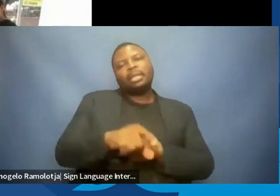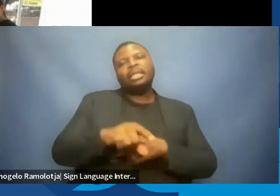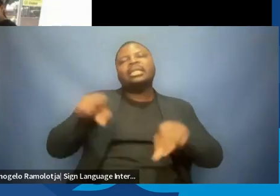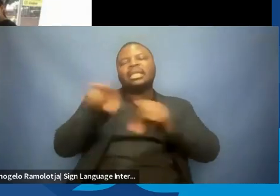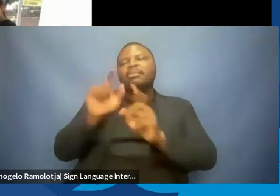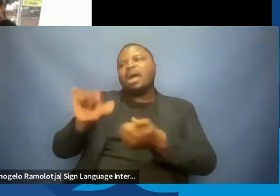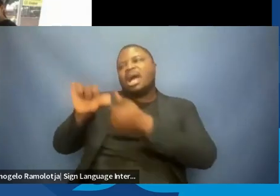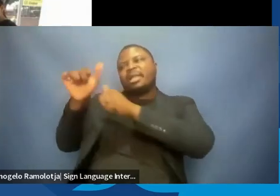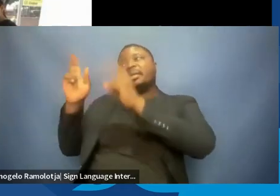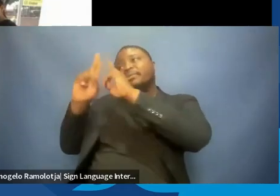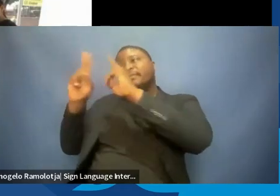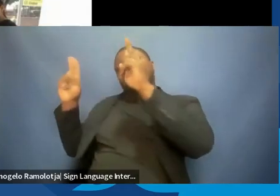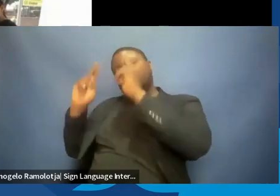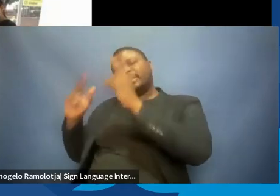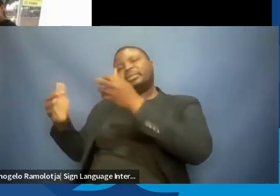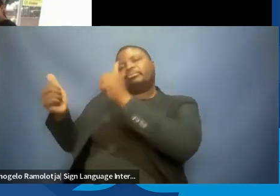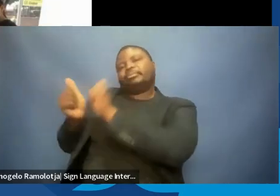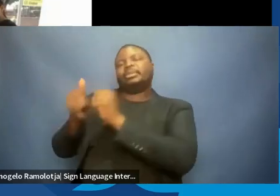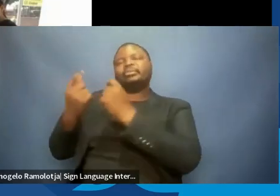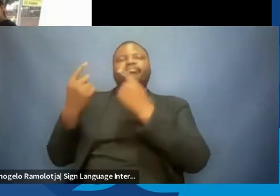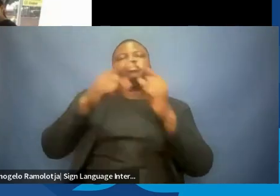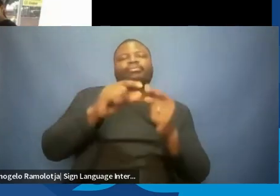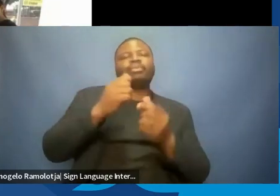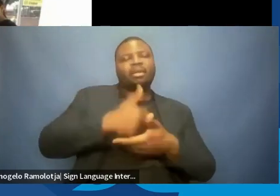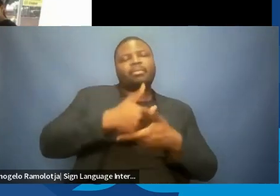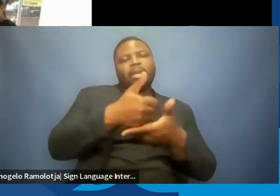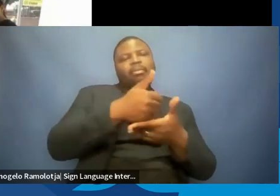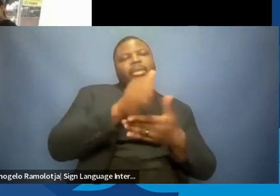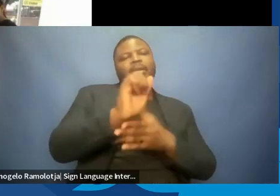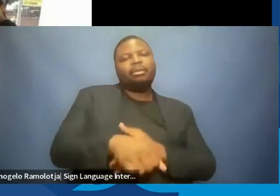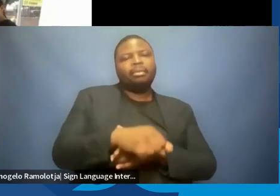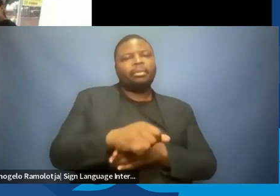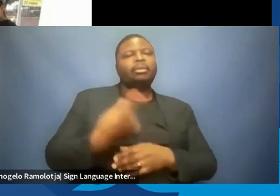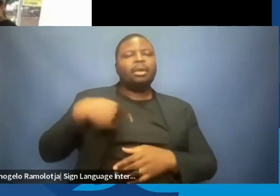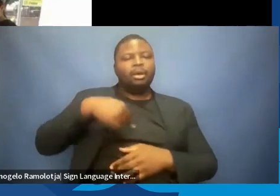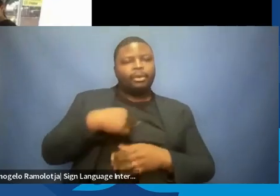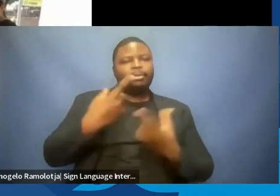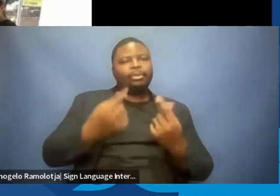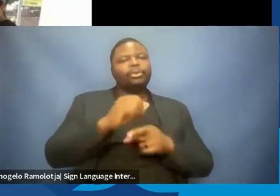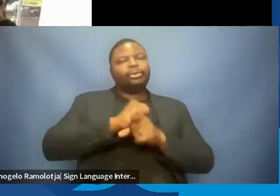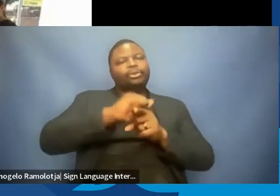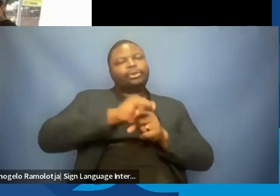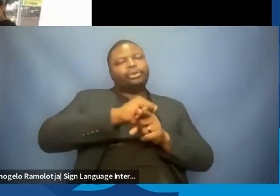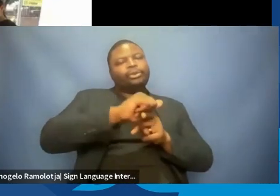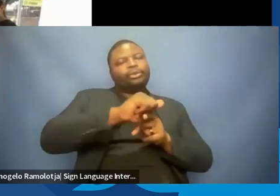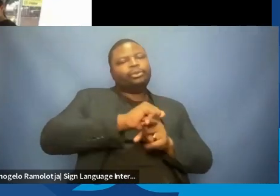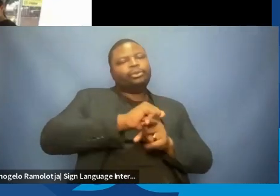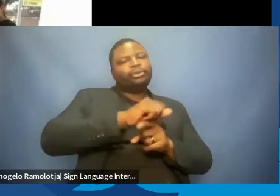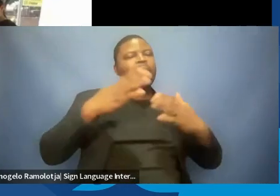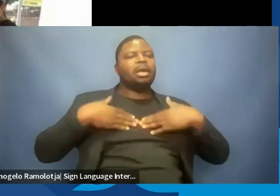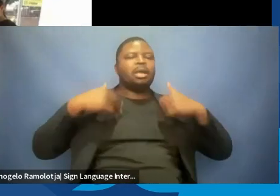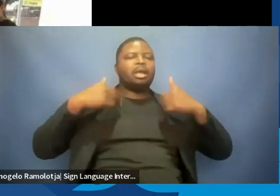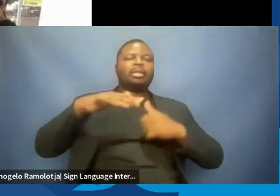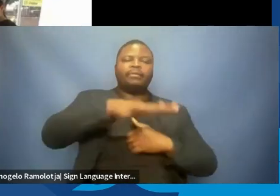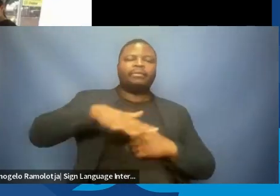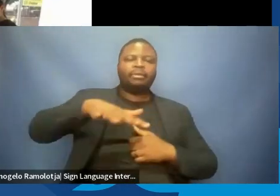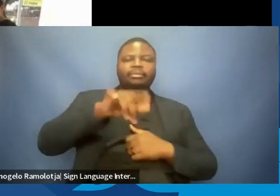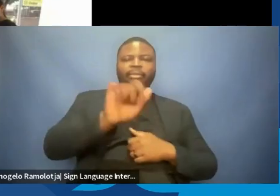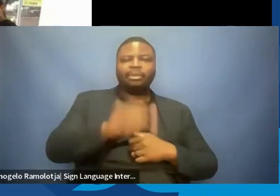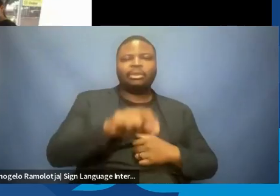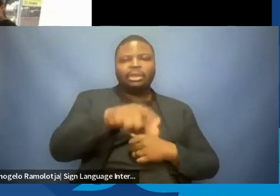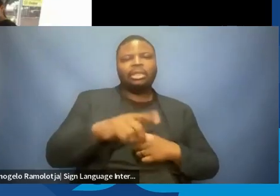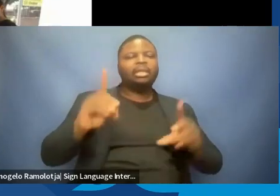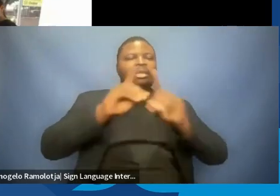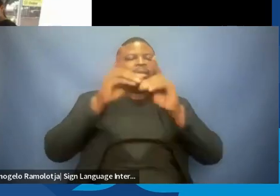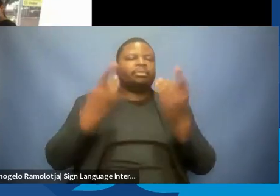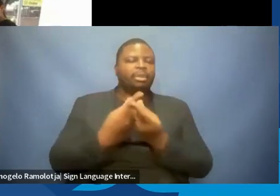postgraduate training of students within our institution, as well as within our colleagues in other academic